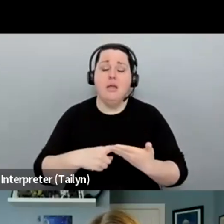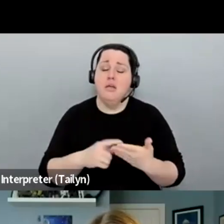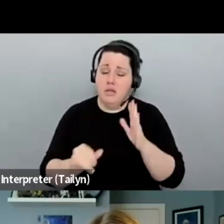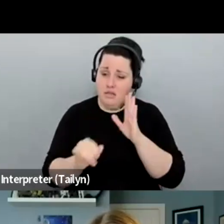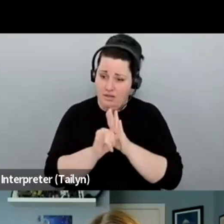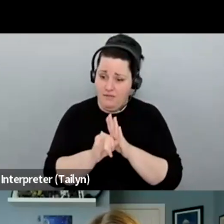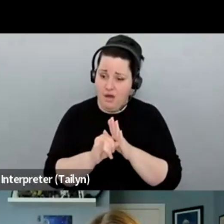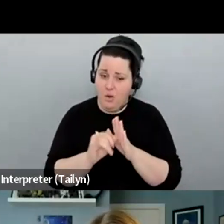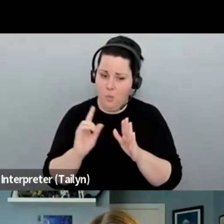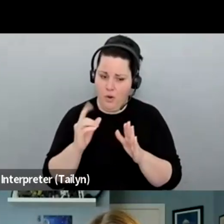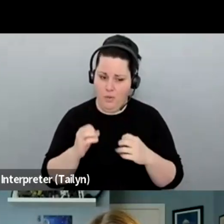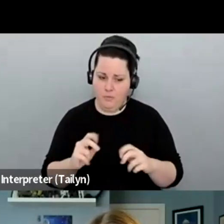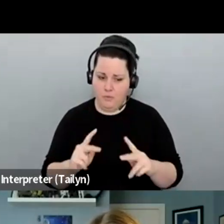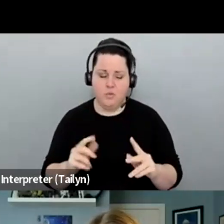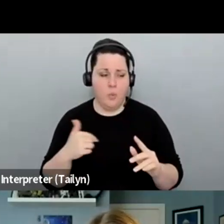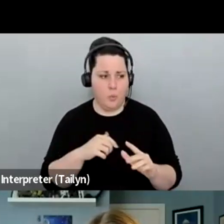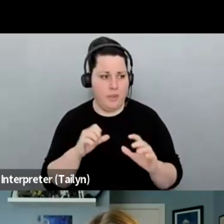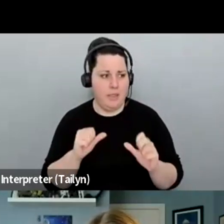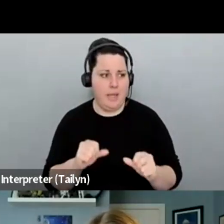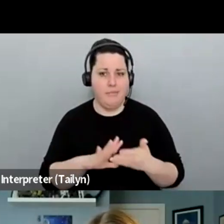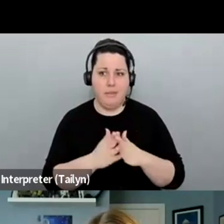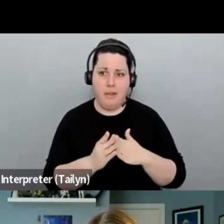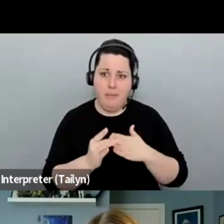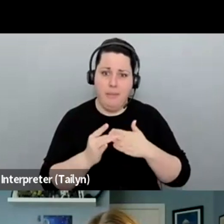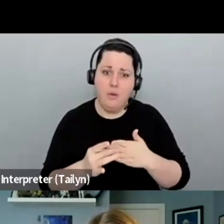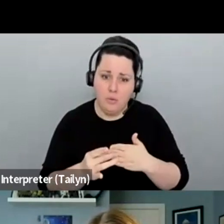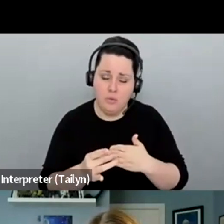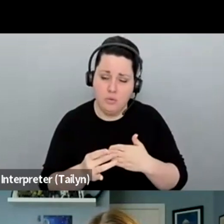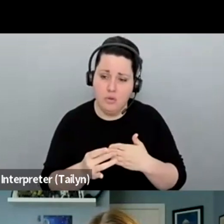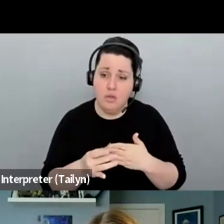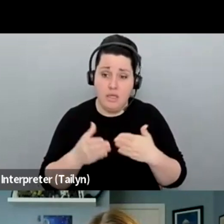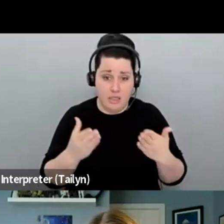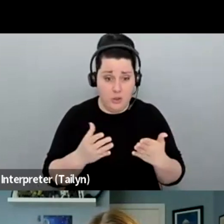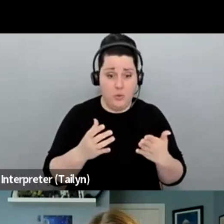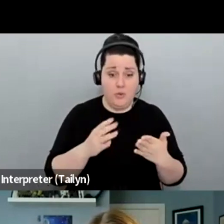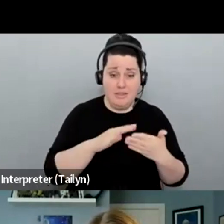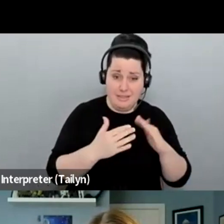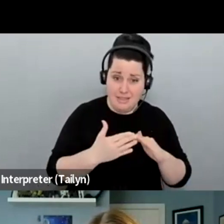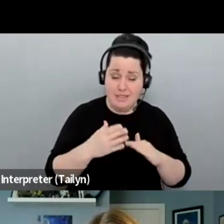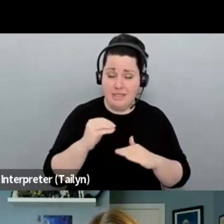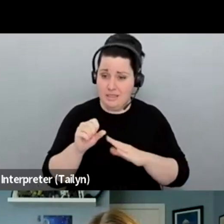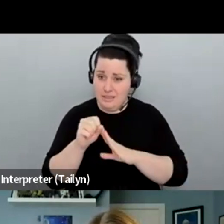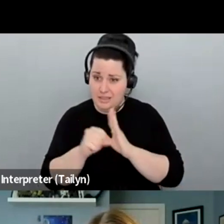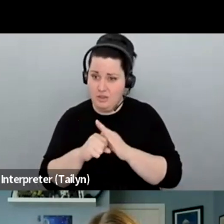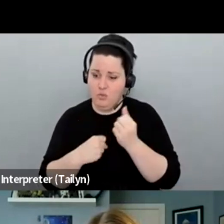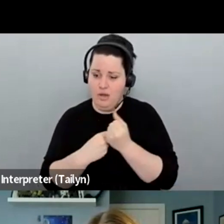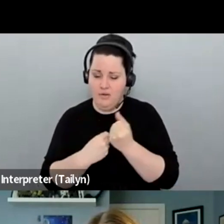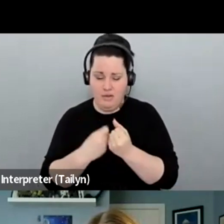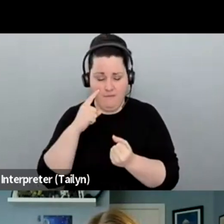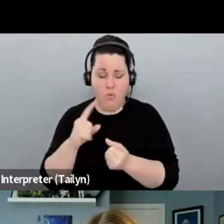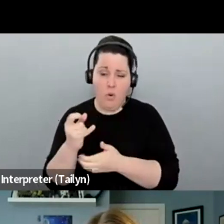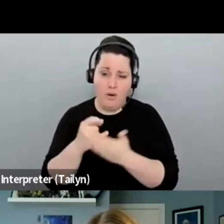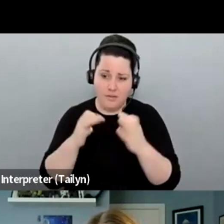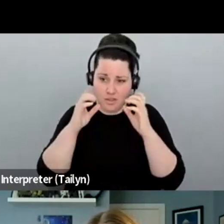opportunities for us to be able to sort of take the lead as we are doing within the city and state to advocate around arts education,